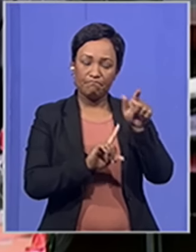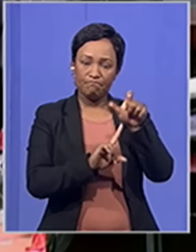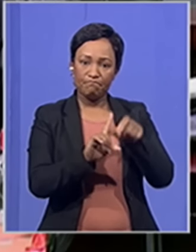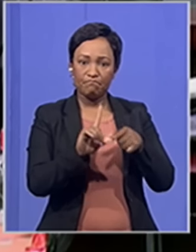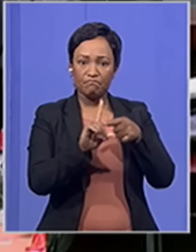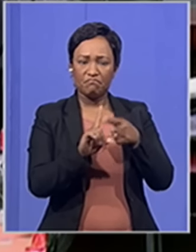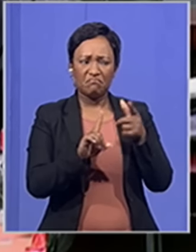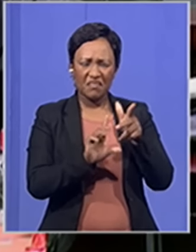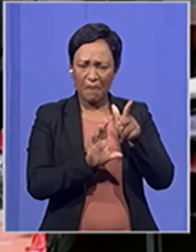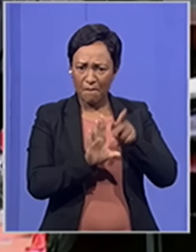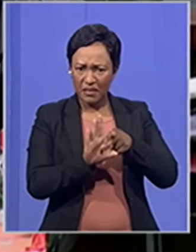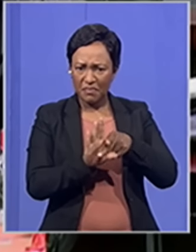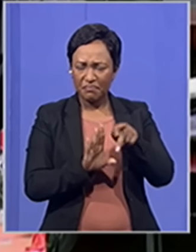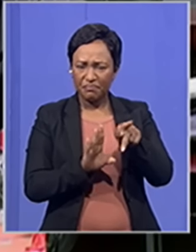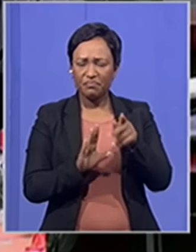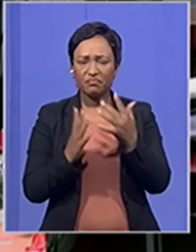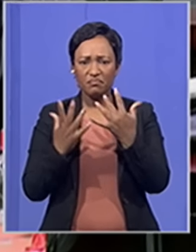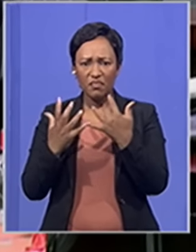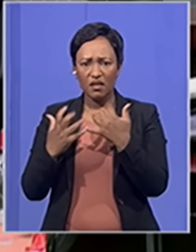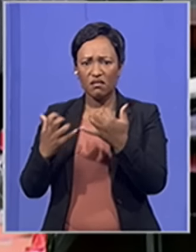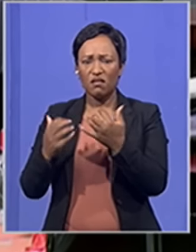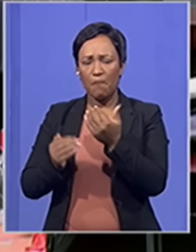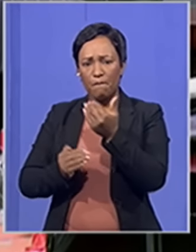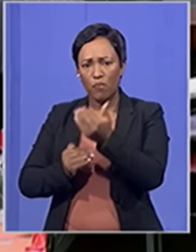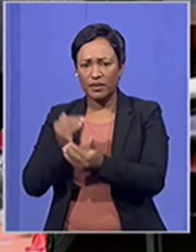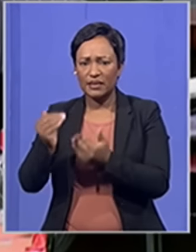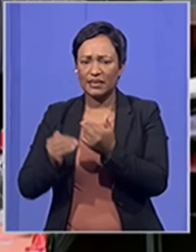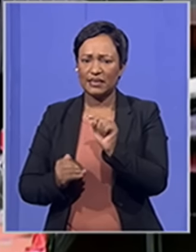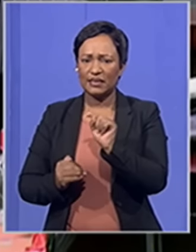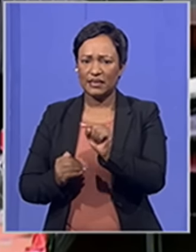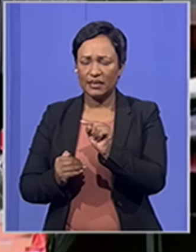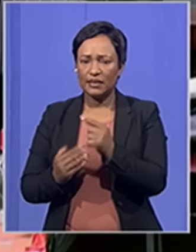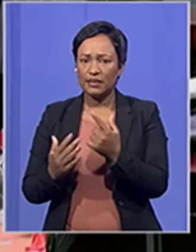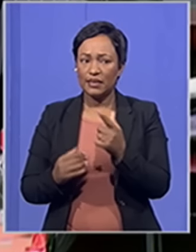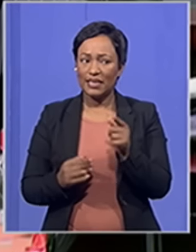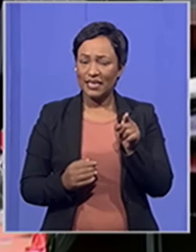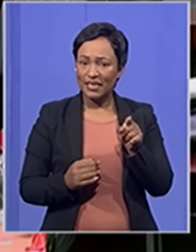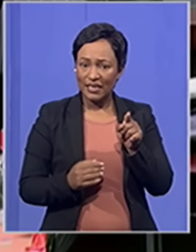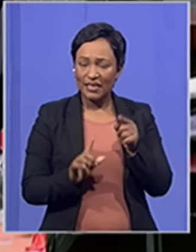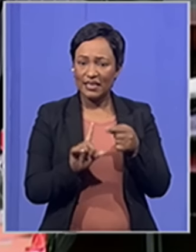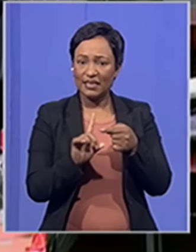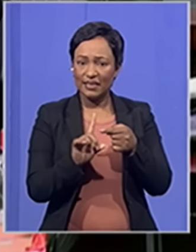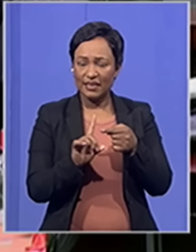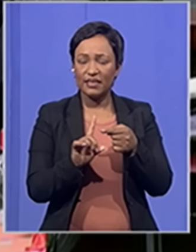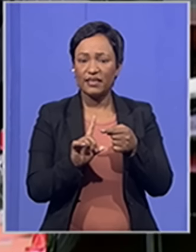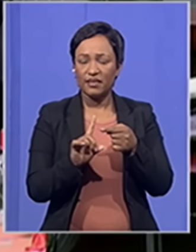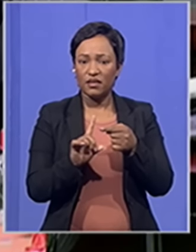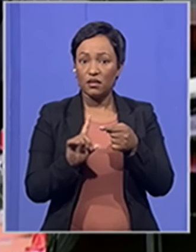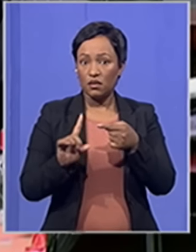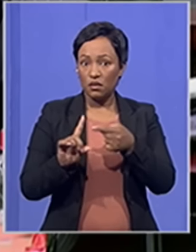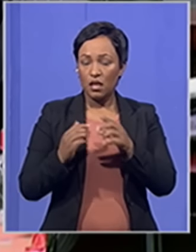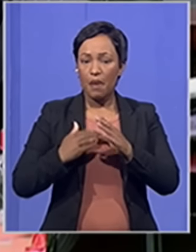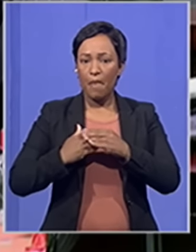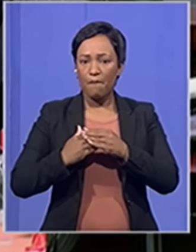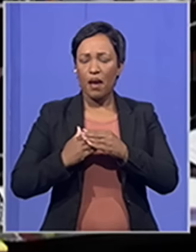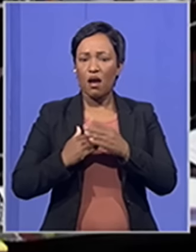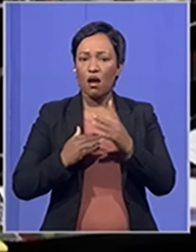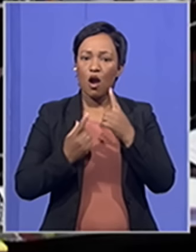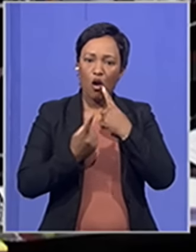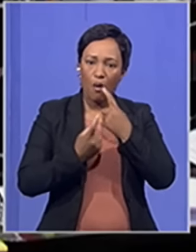his participation in these proceedings, considering the fact that the honorable member is a